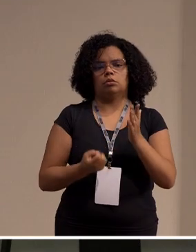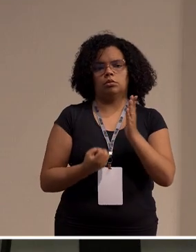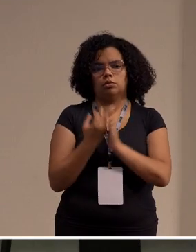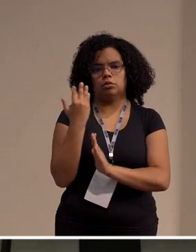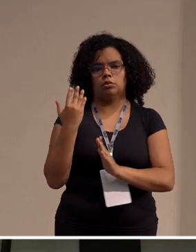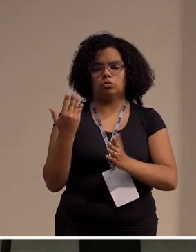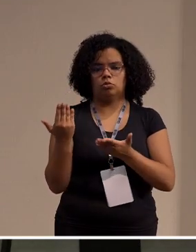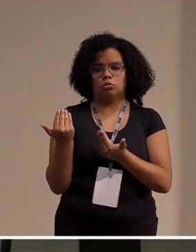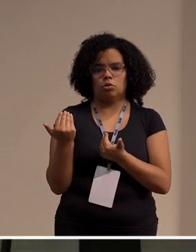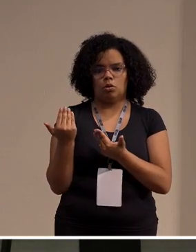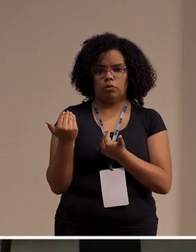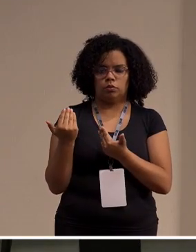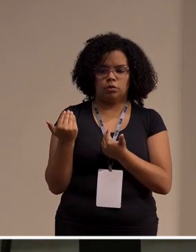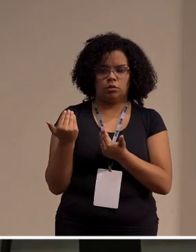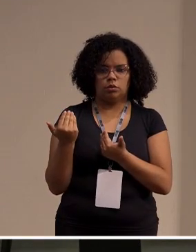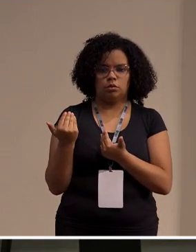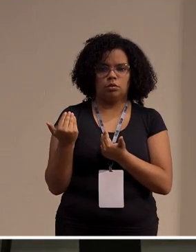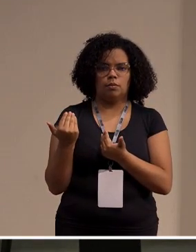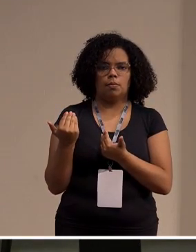os jovens autores